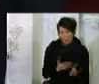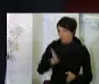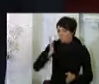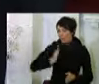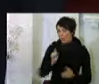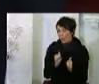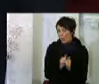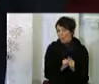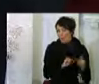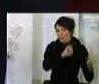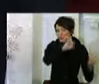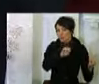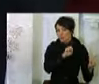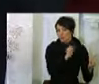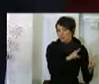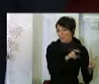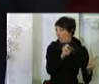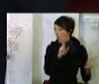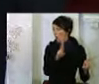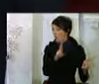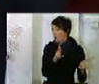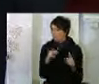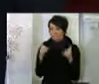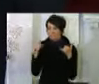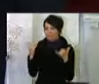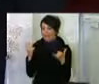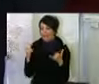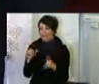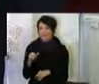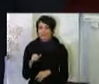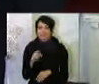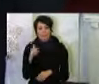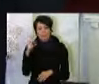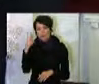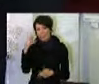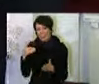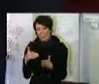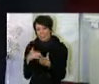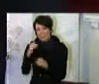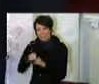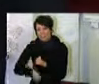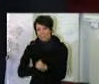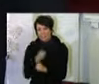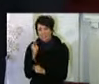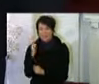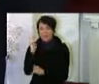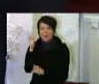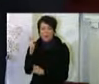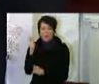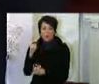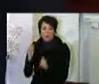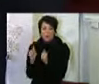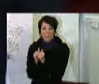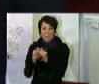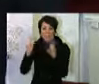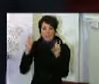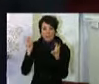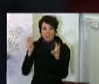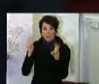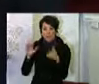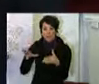Joseph, or whether it is 2,000 years later and marriage equality,